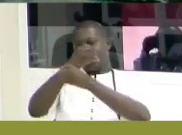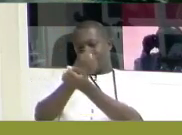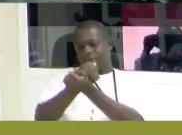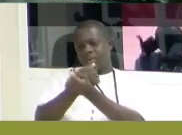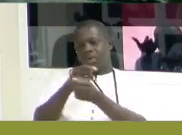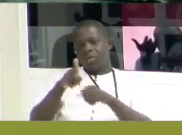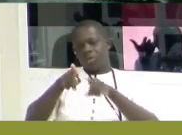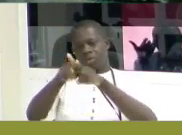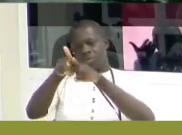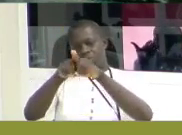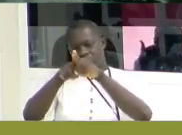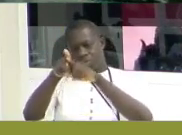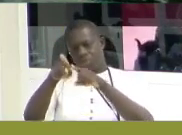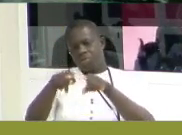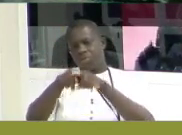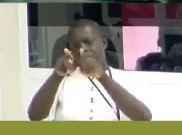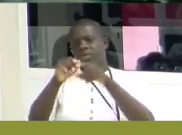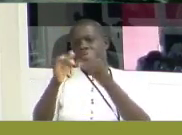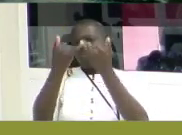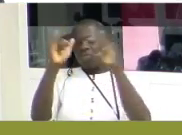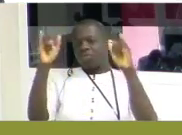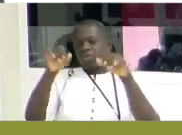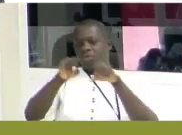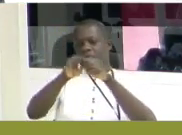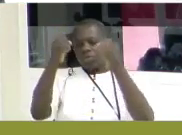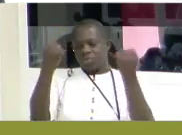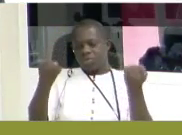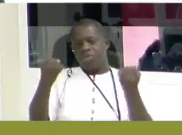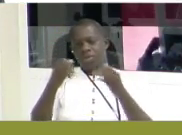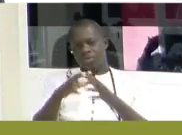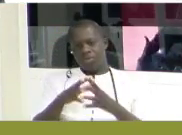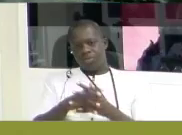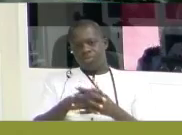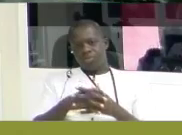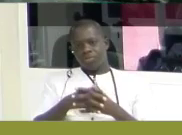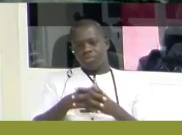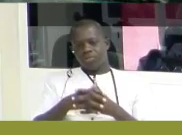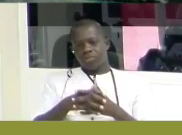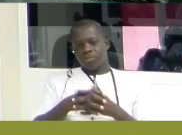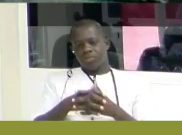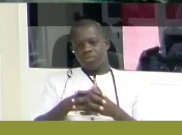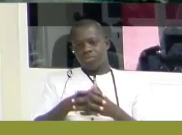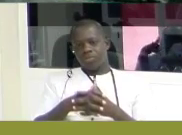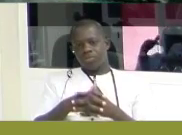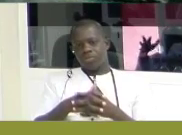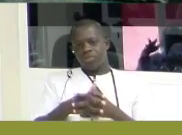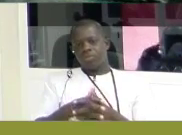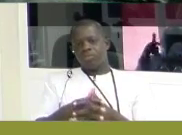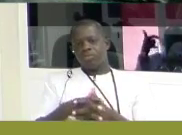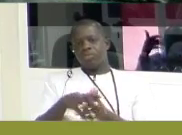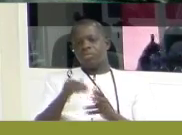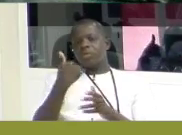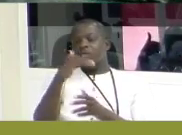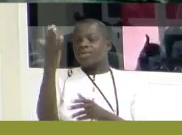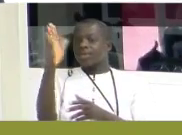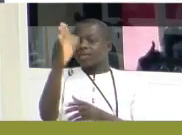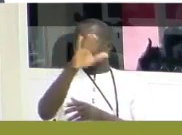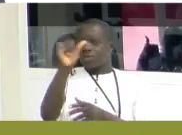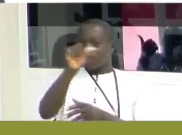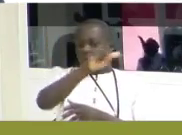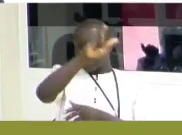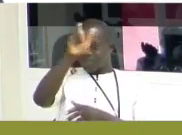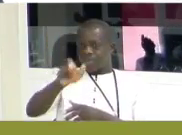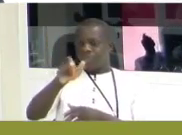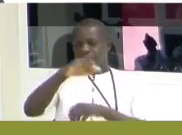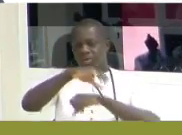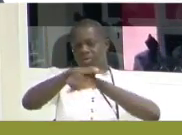Freedom newspaper hacking. Was anyone else detained apart from these people that you mentioned? Yes, the first night,